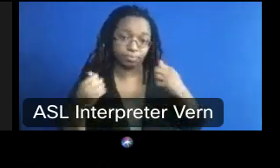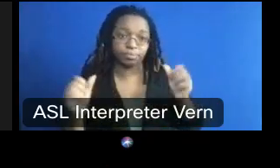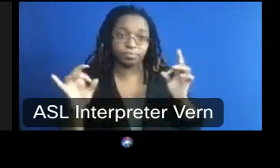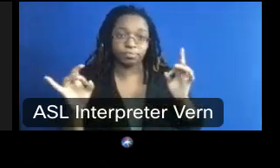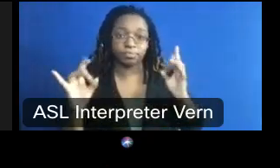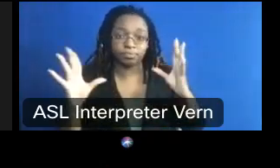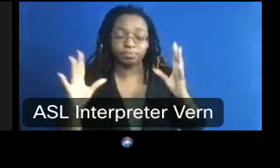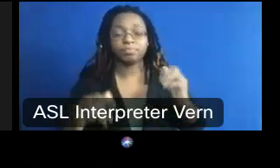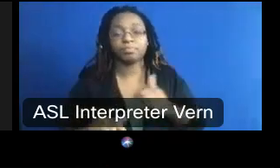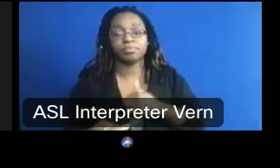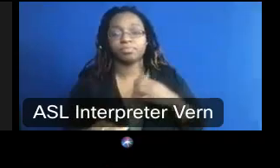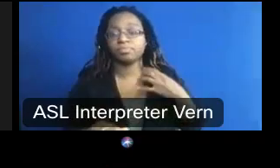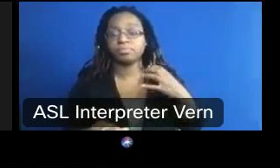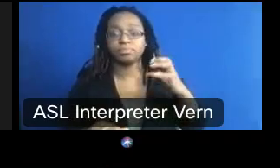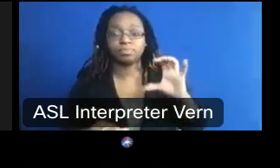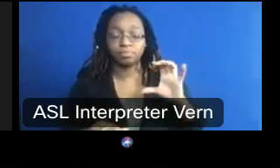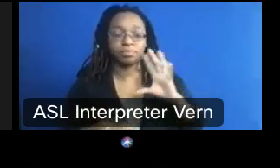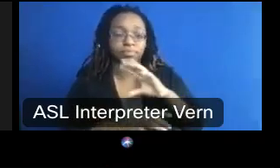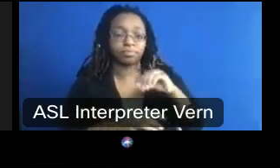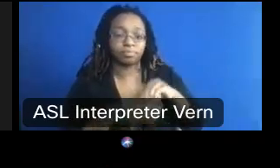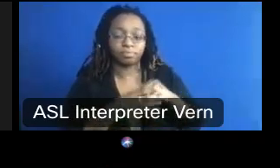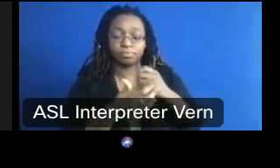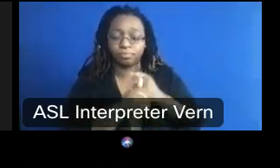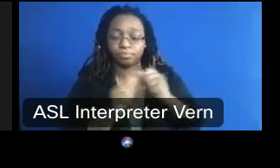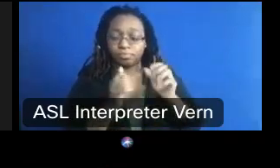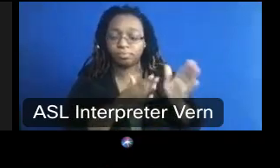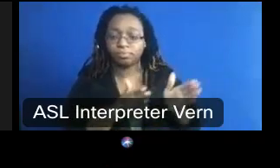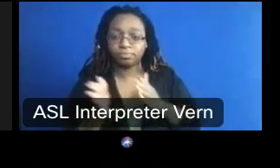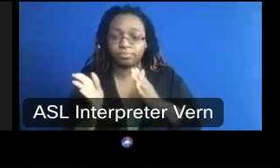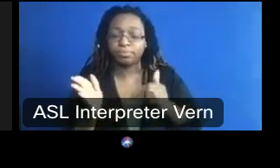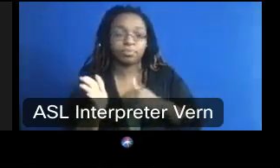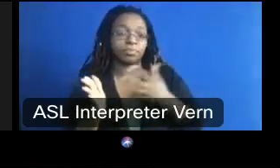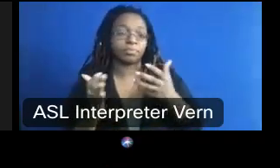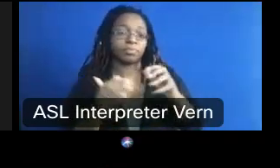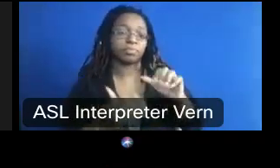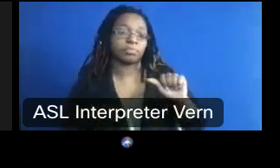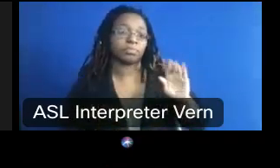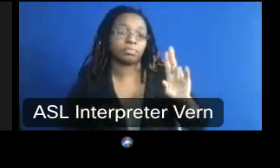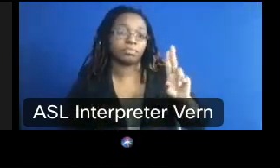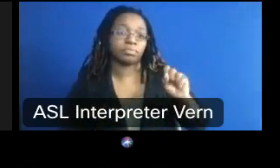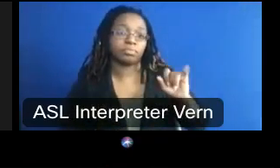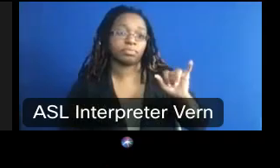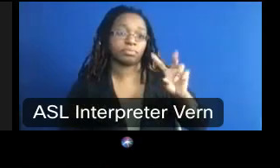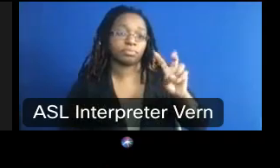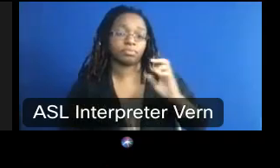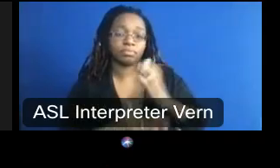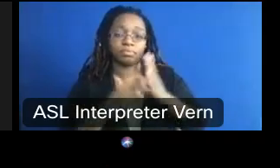want to put in the safety plan that we want the abusive partner to be there to support